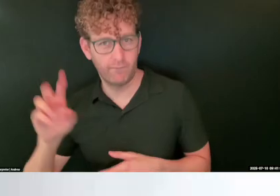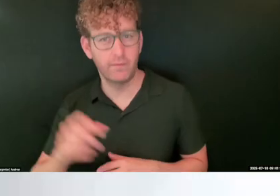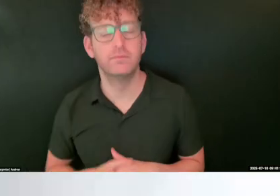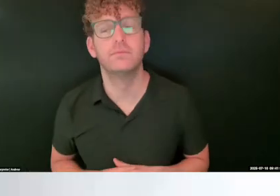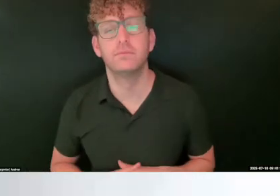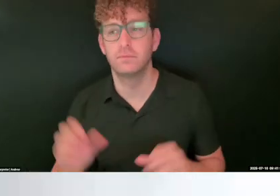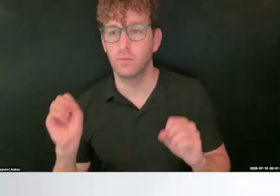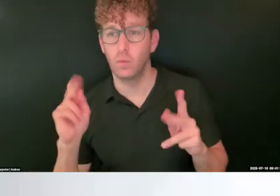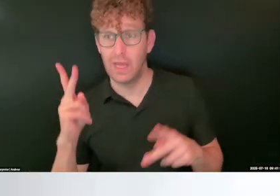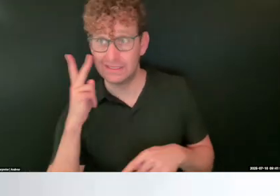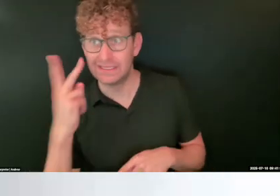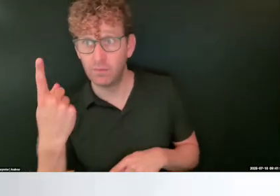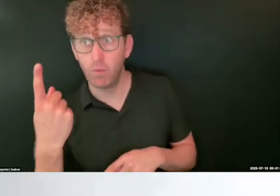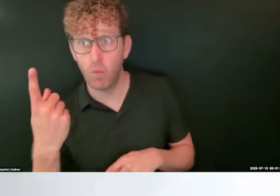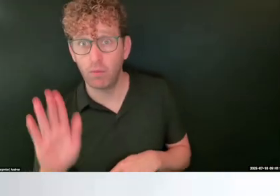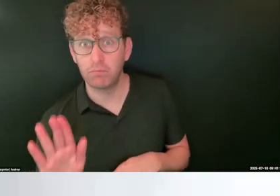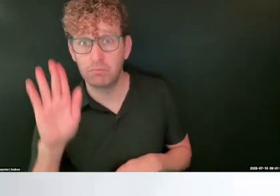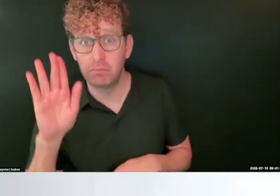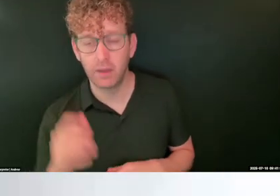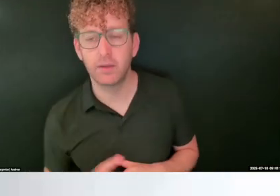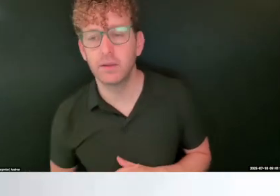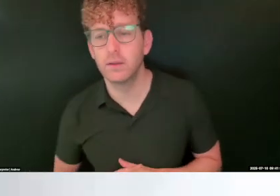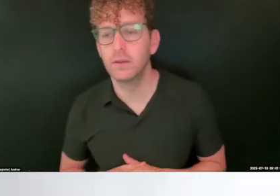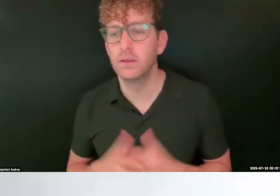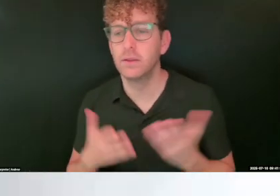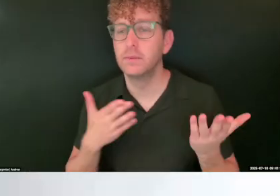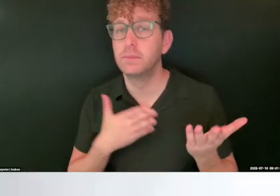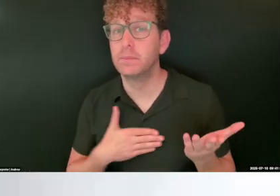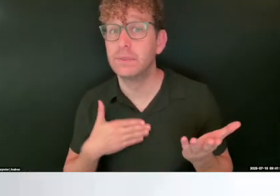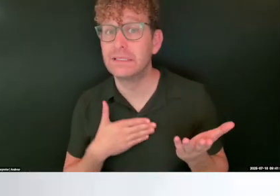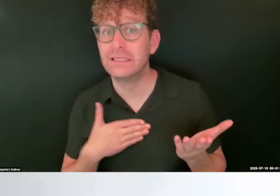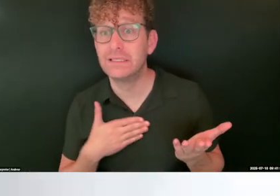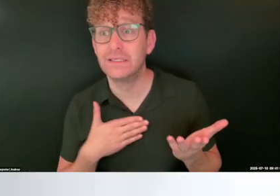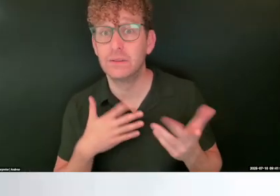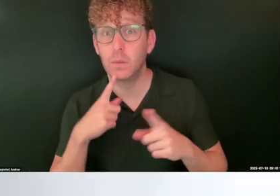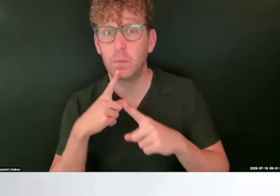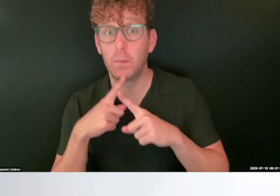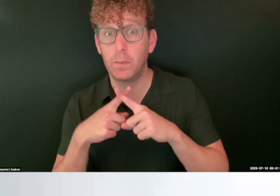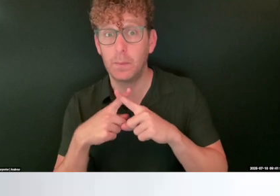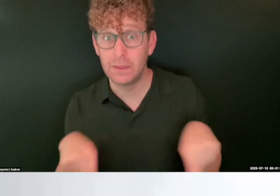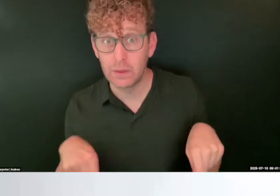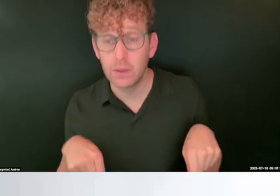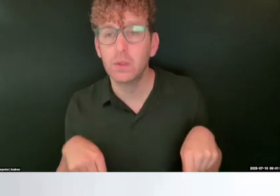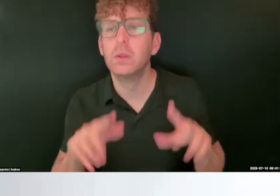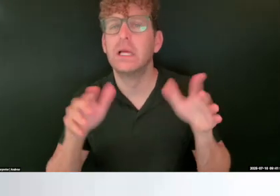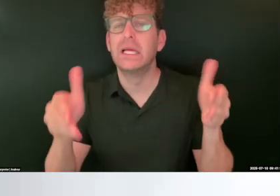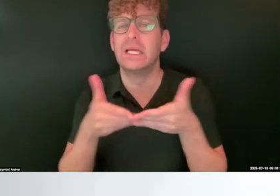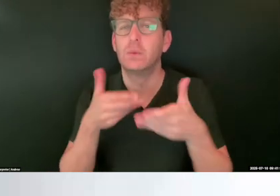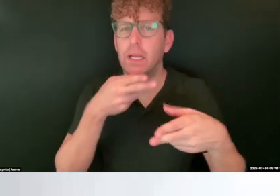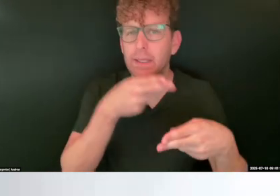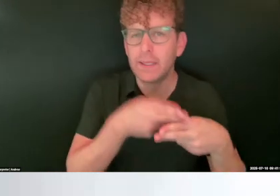cleantransportationincentives@arb.ca.gov. Okay, I see one hand for now. Please, when I unmute